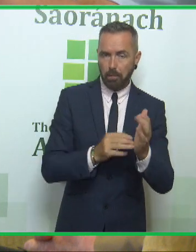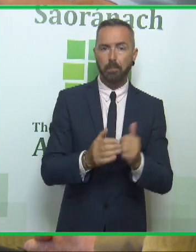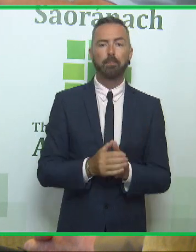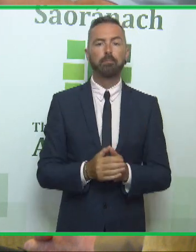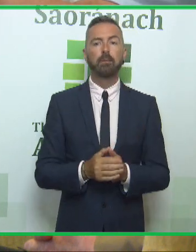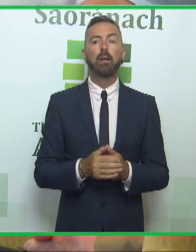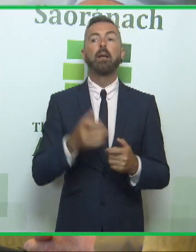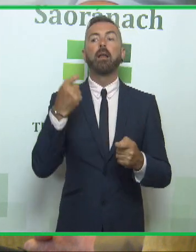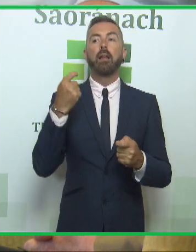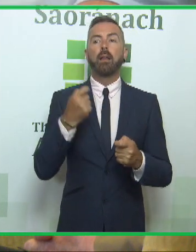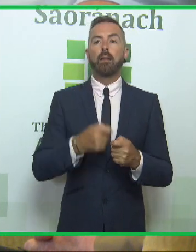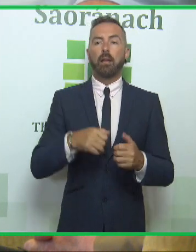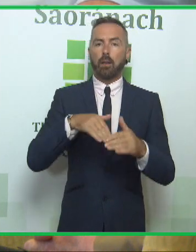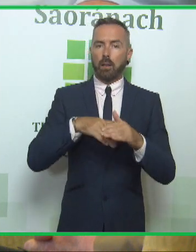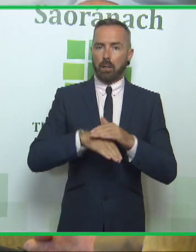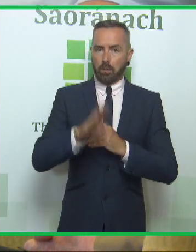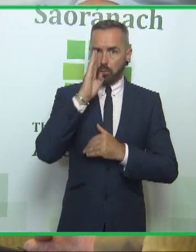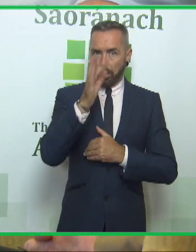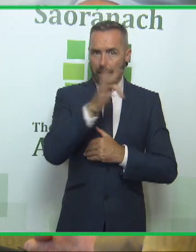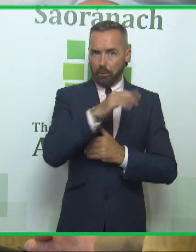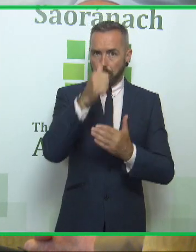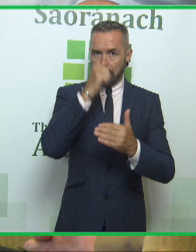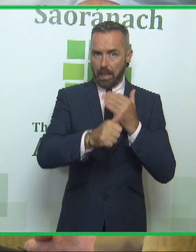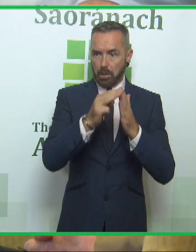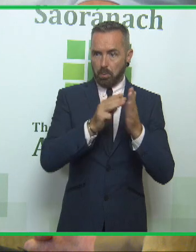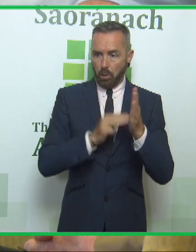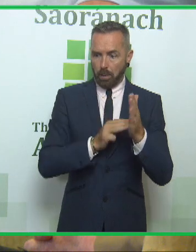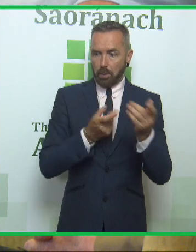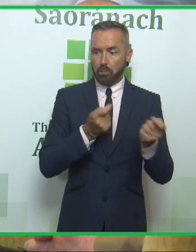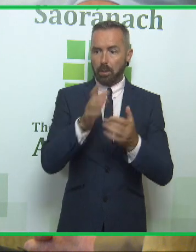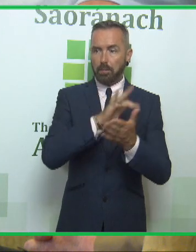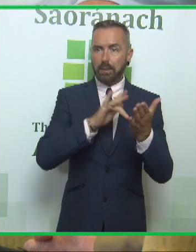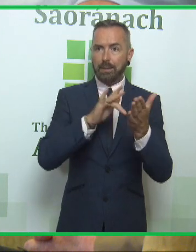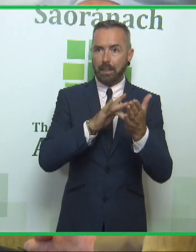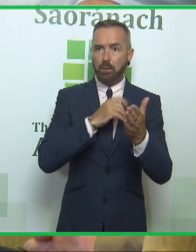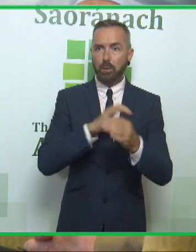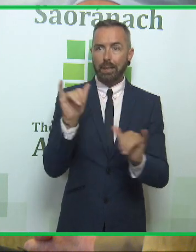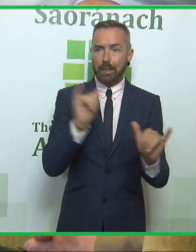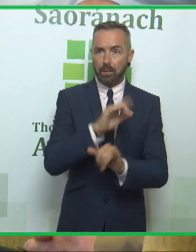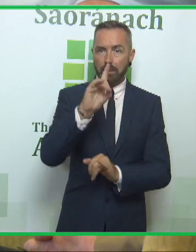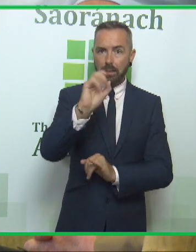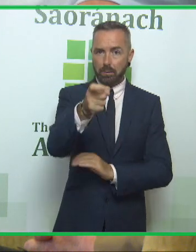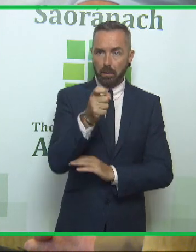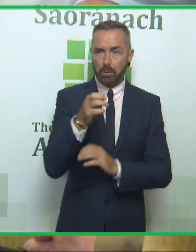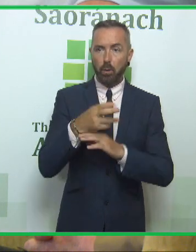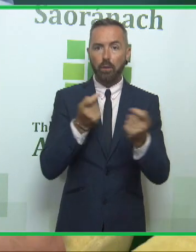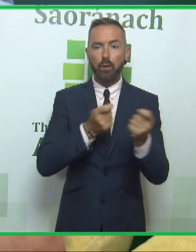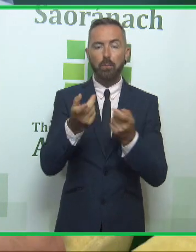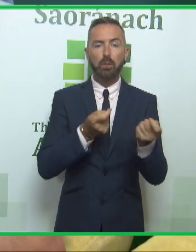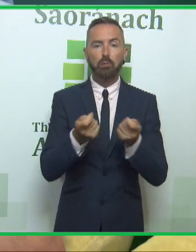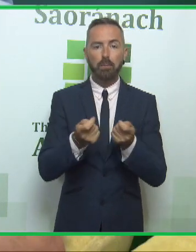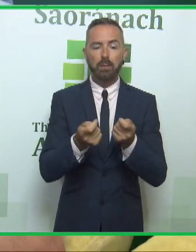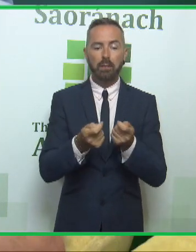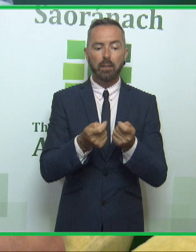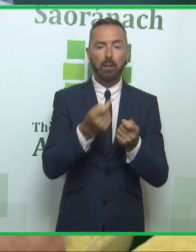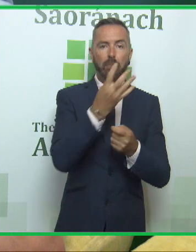go directly from our day program to an inpatient treatment centre to either detox or for therapeutic treatment. They spend 4